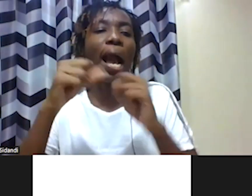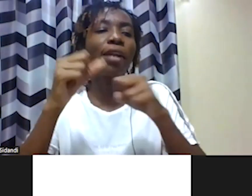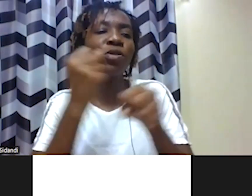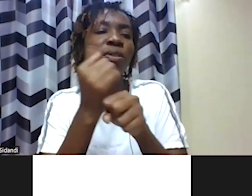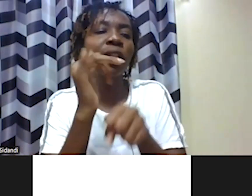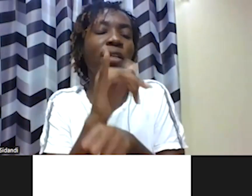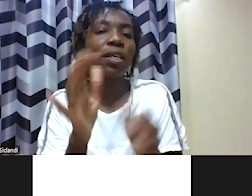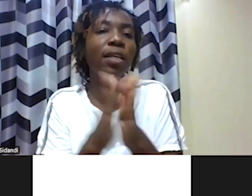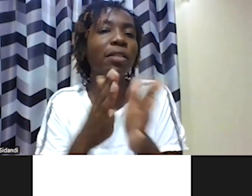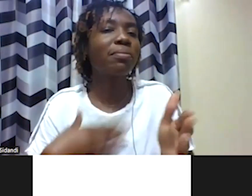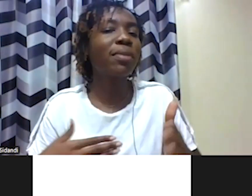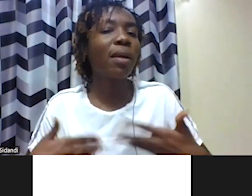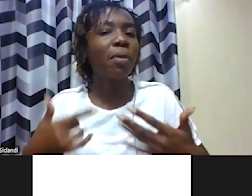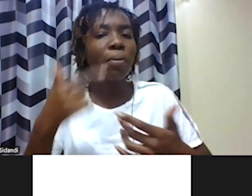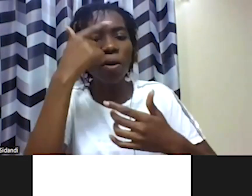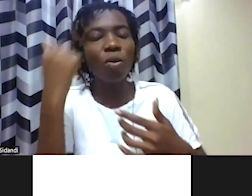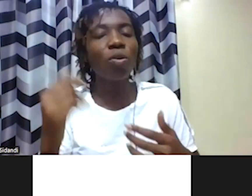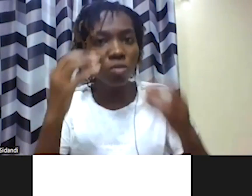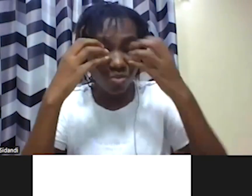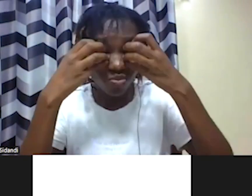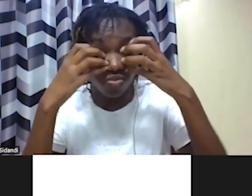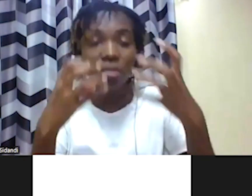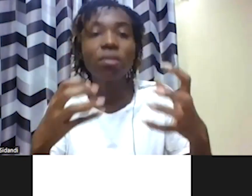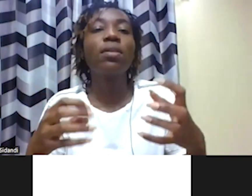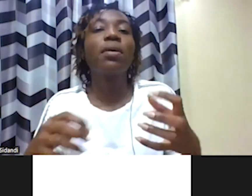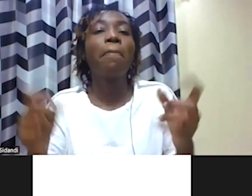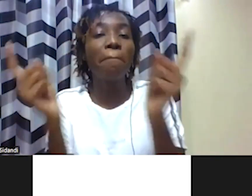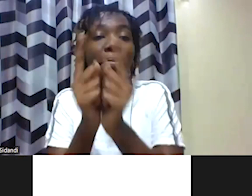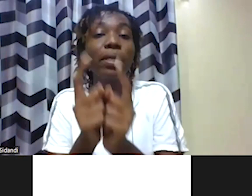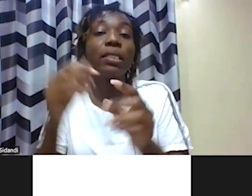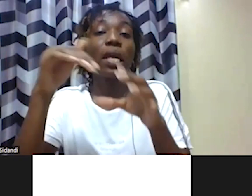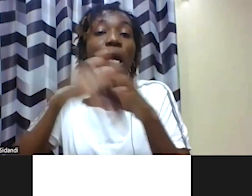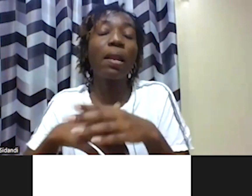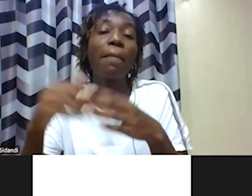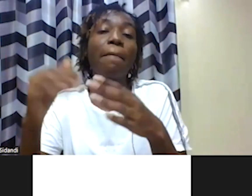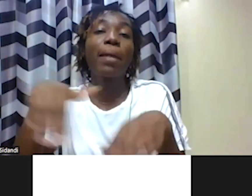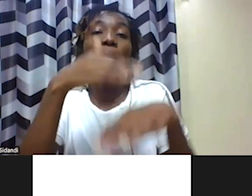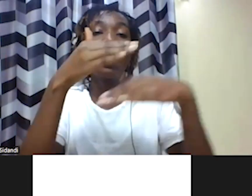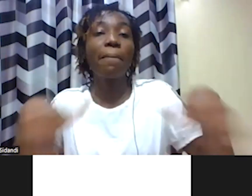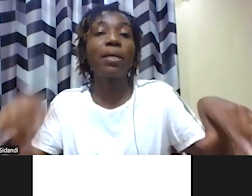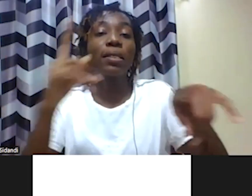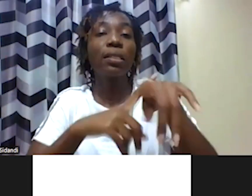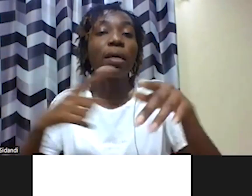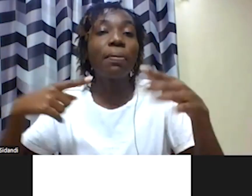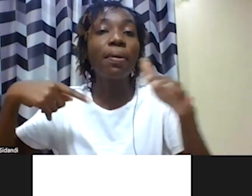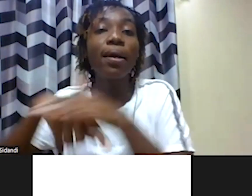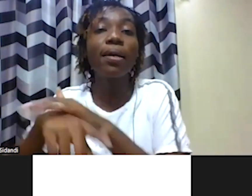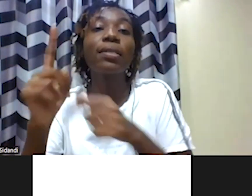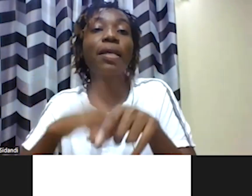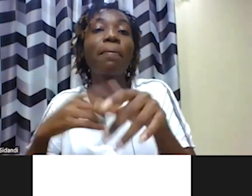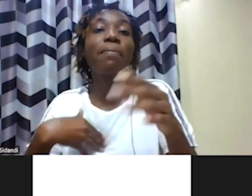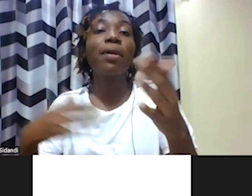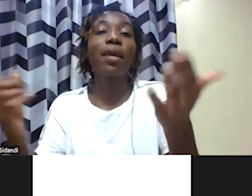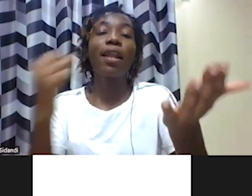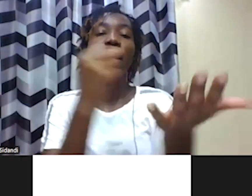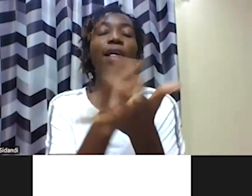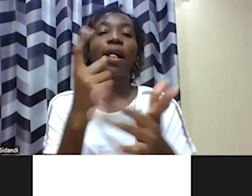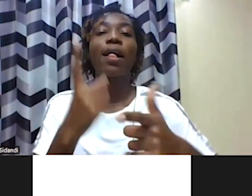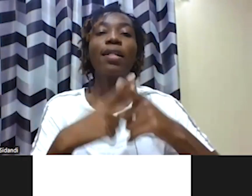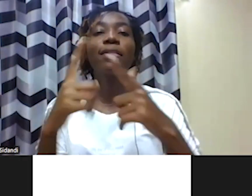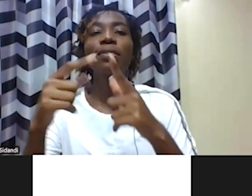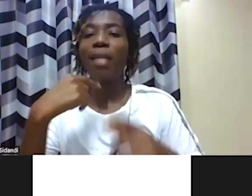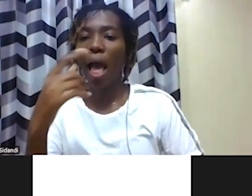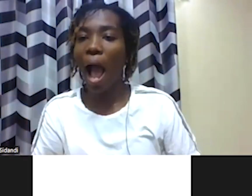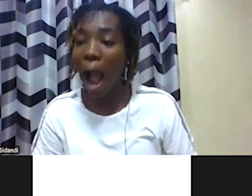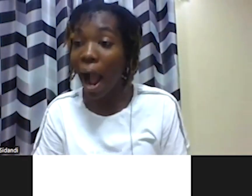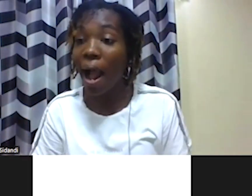I'm grateful to one Martha Karua who met me in Parliament at the entrance when I just got elected. And she told me, Linah, you